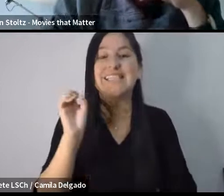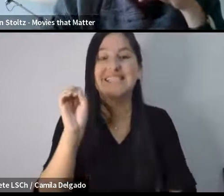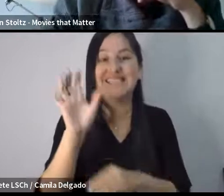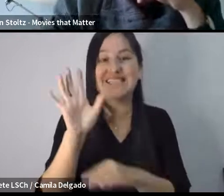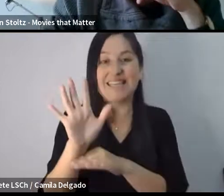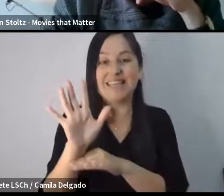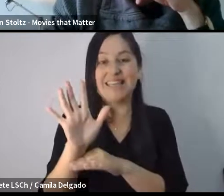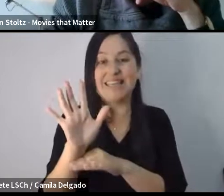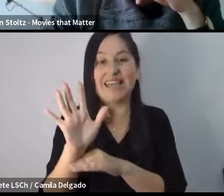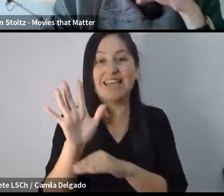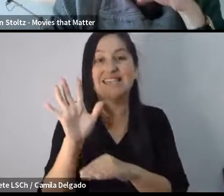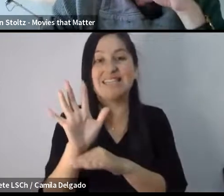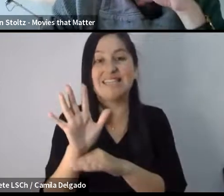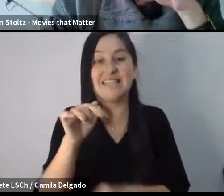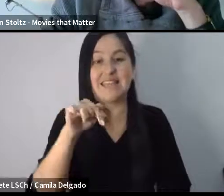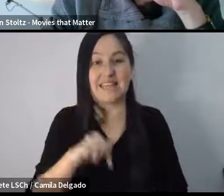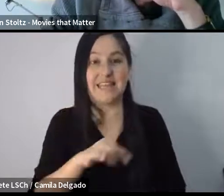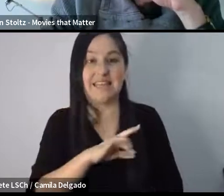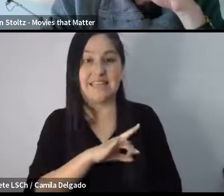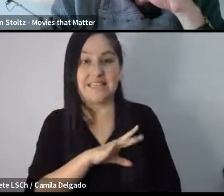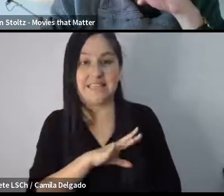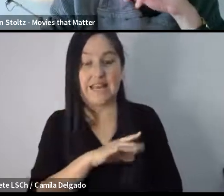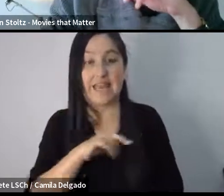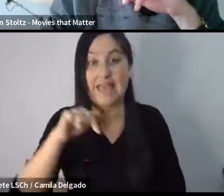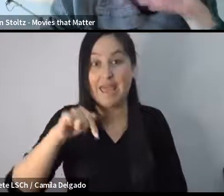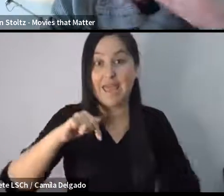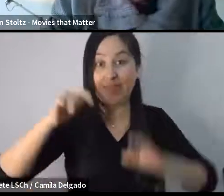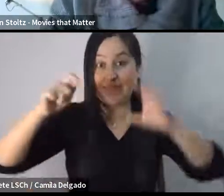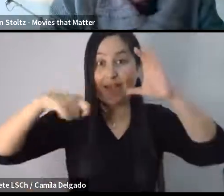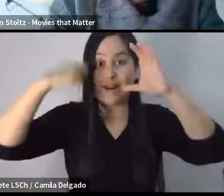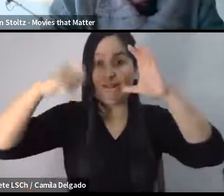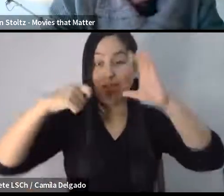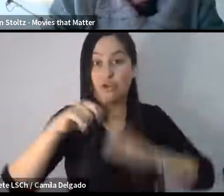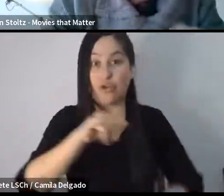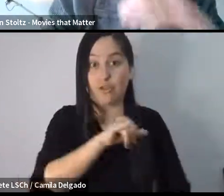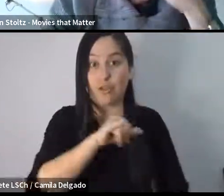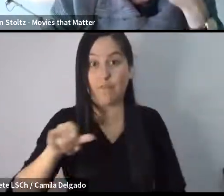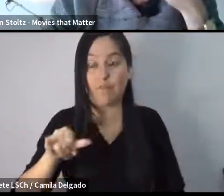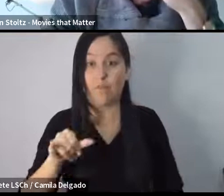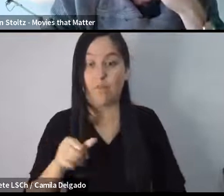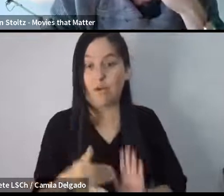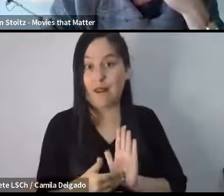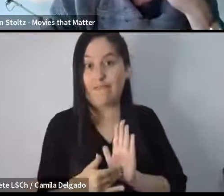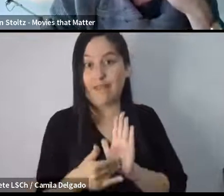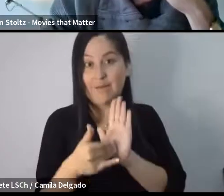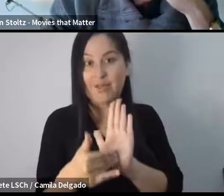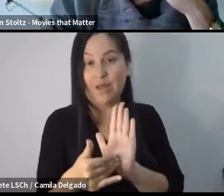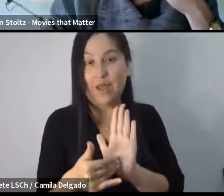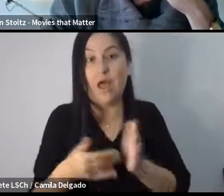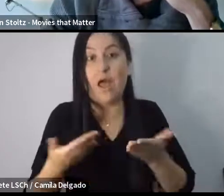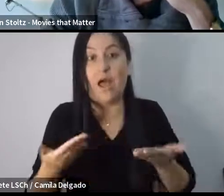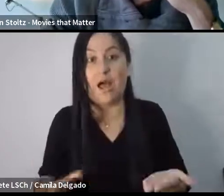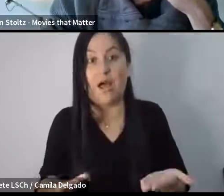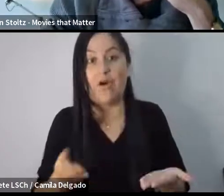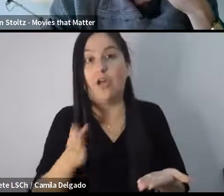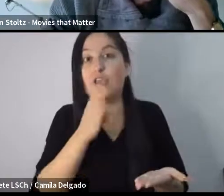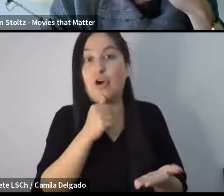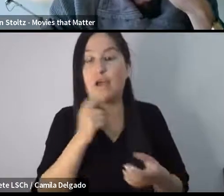Y latinoamericano. Esta grabación la van a ver posteriormente, a pesar de que ahora no tenemos muchos